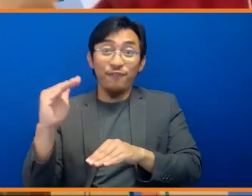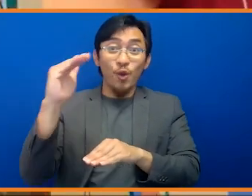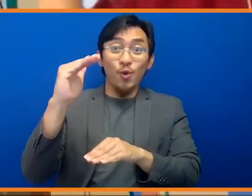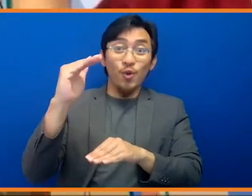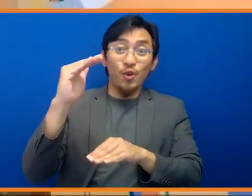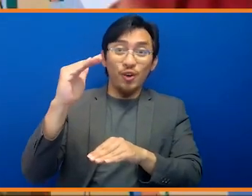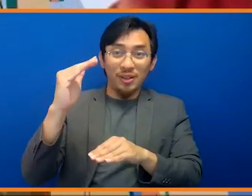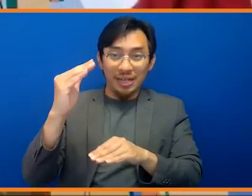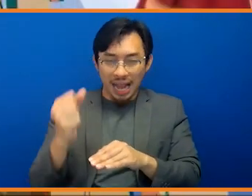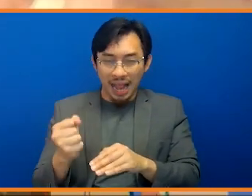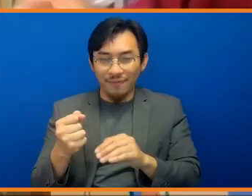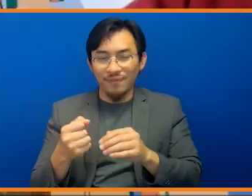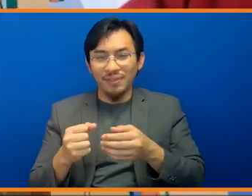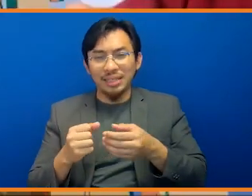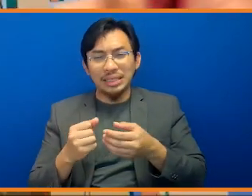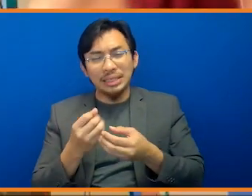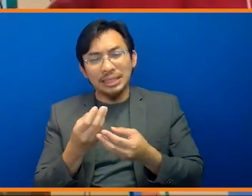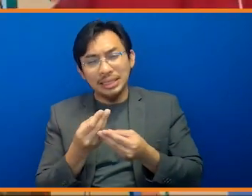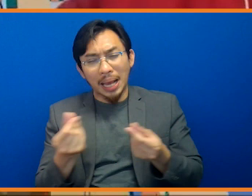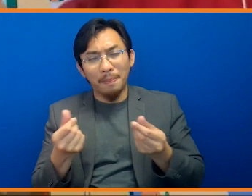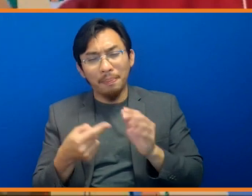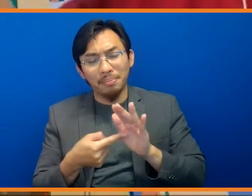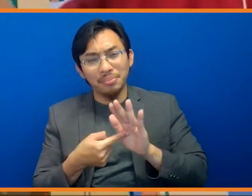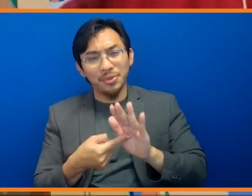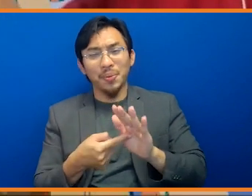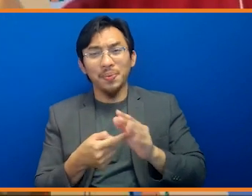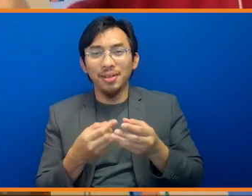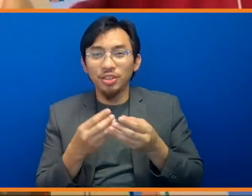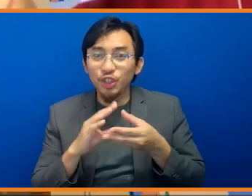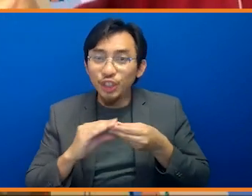already present some stories.